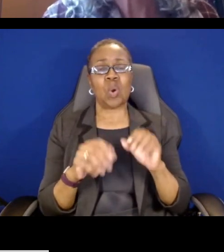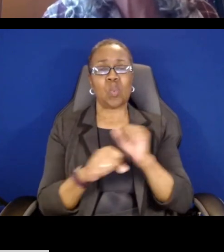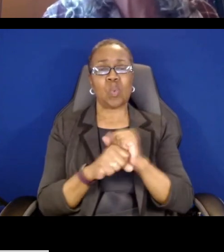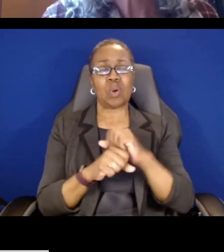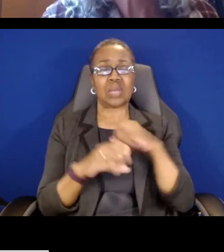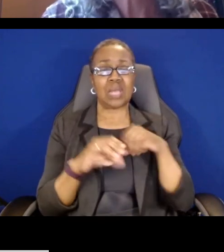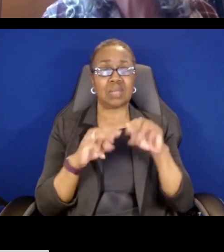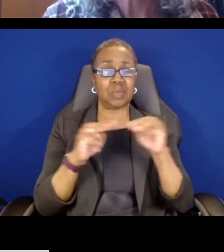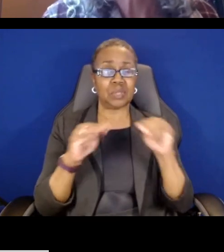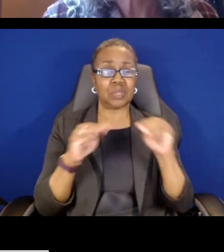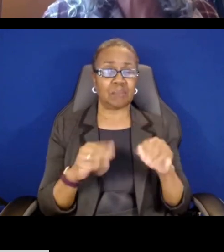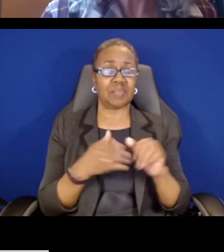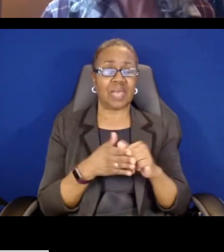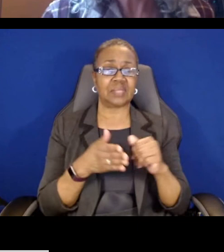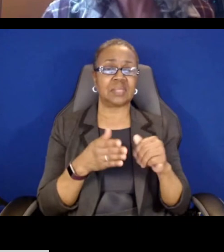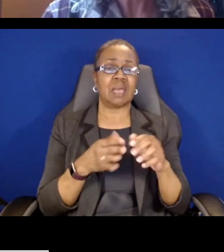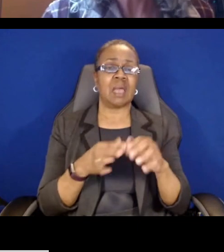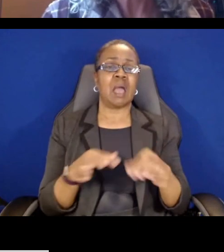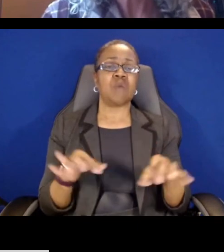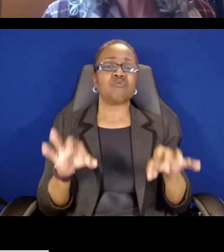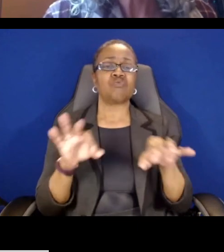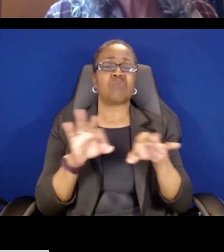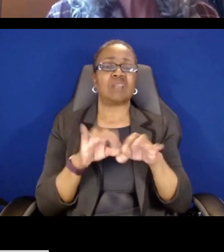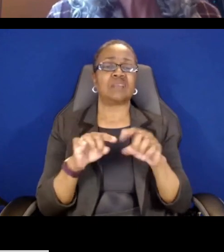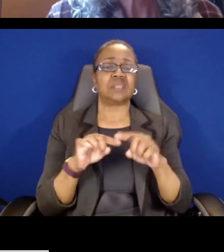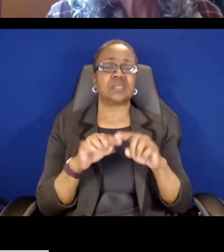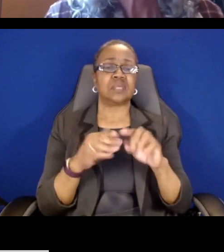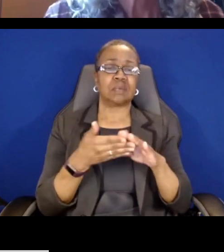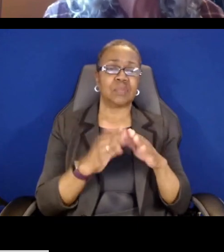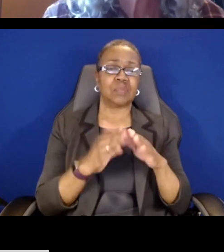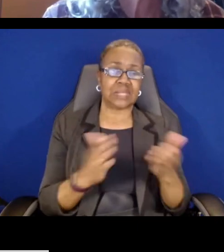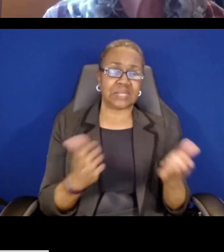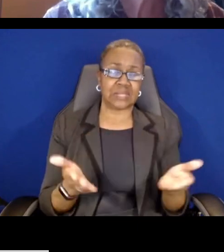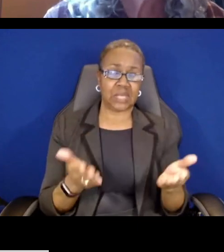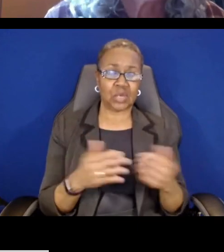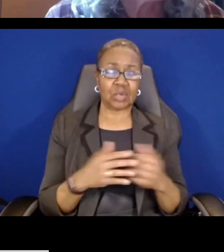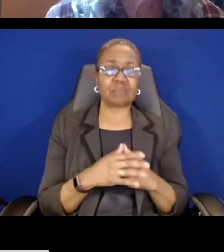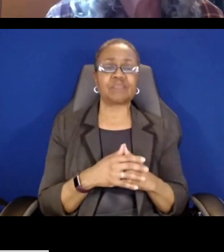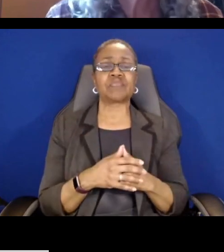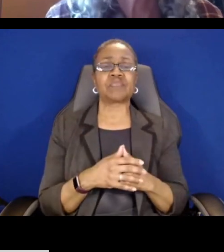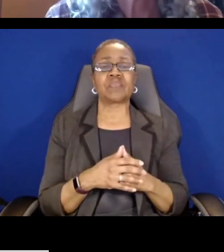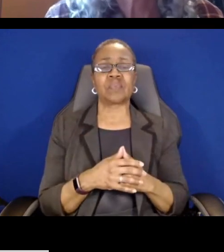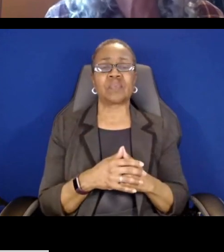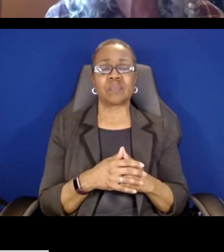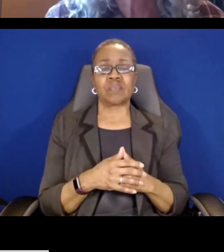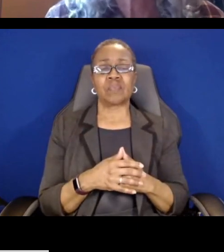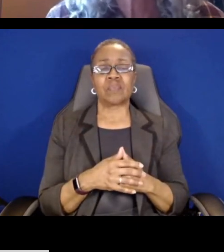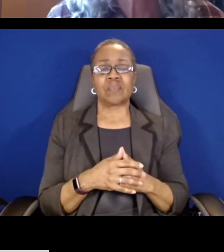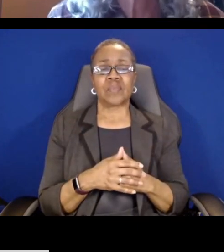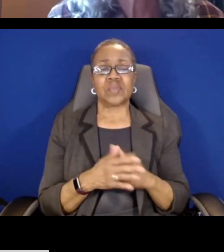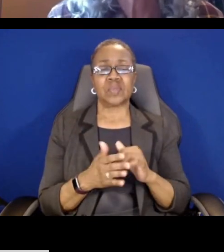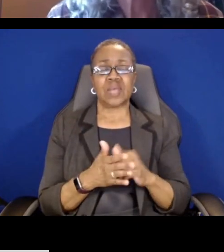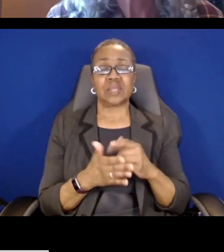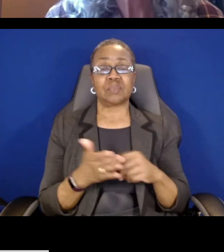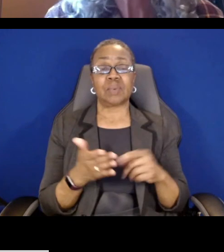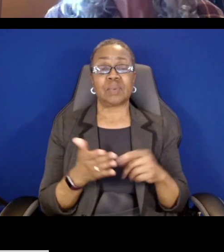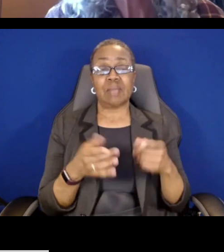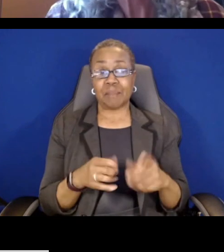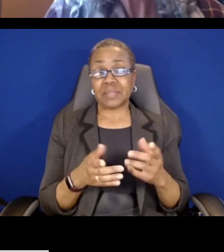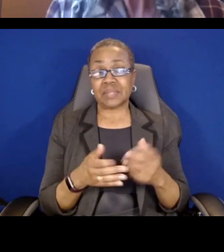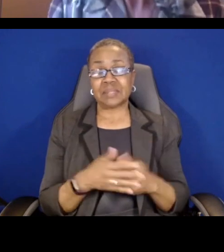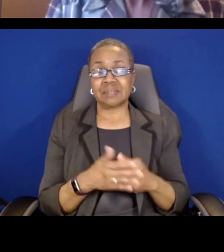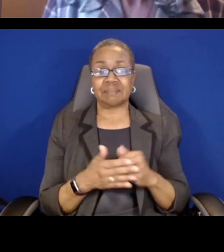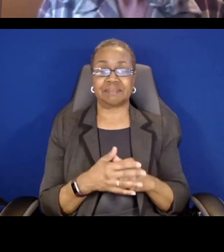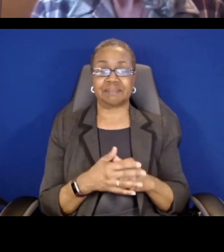that's relevant to our communities here. And so this is what we ended up focusing on.